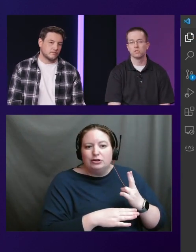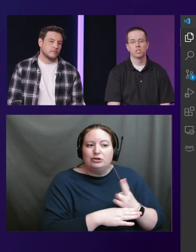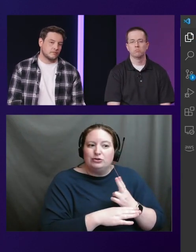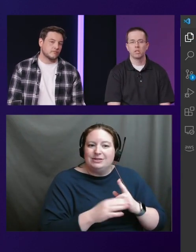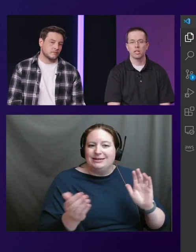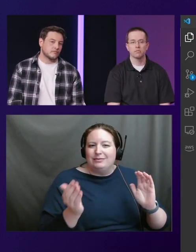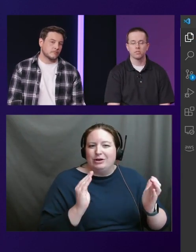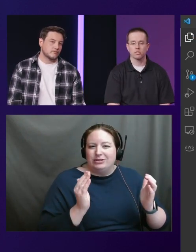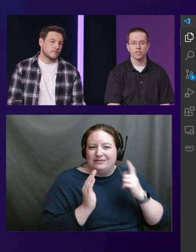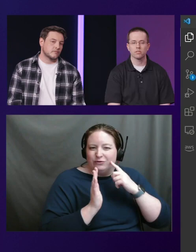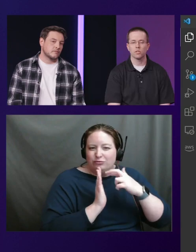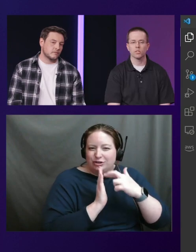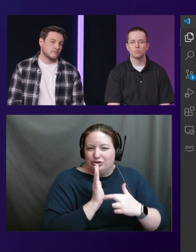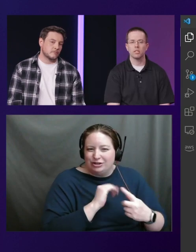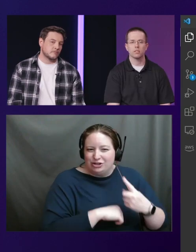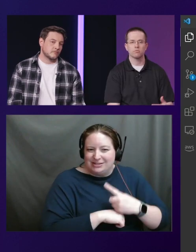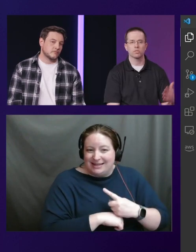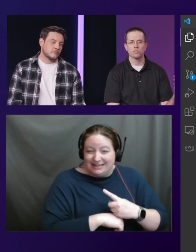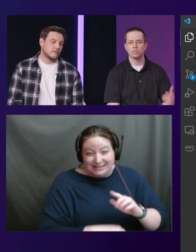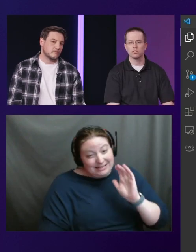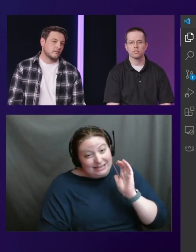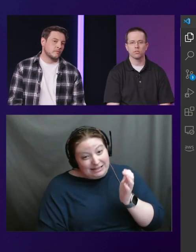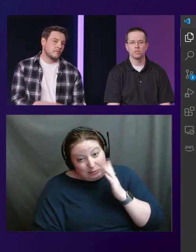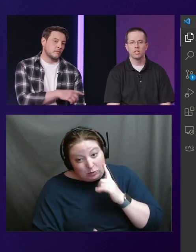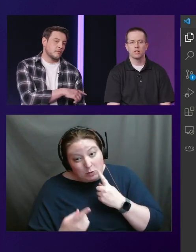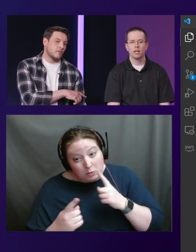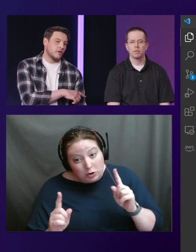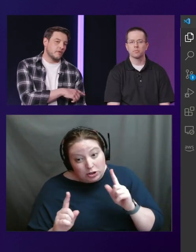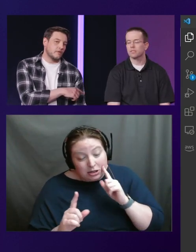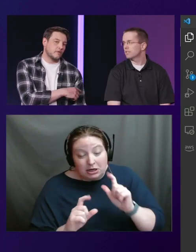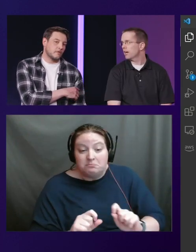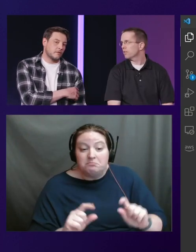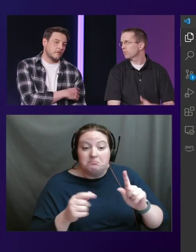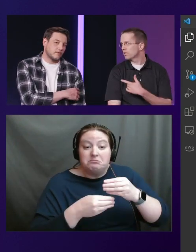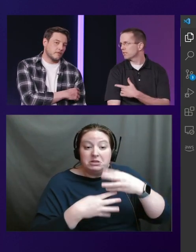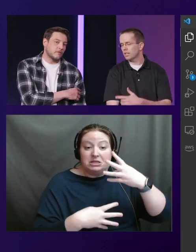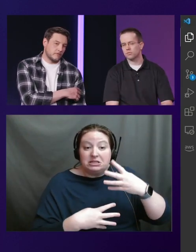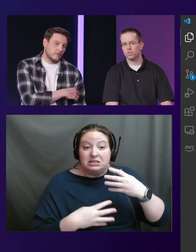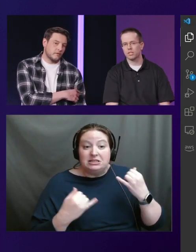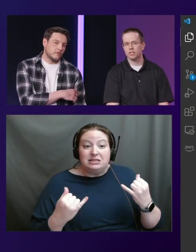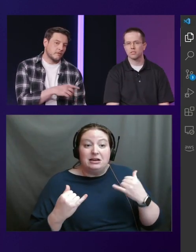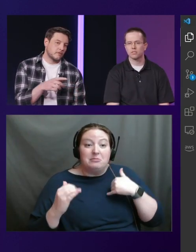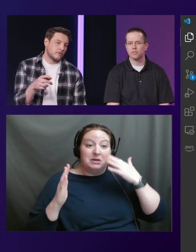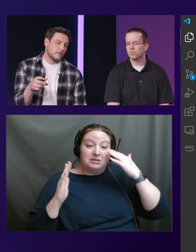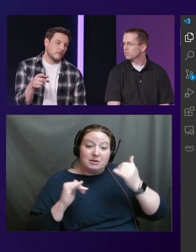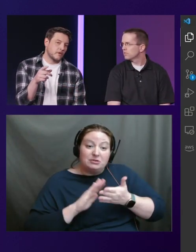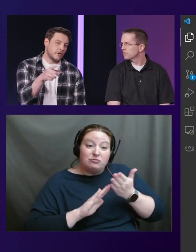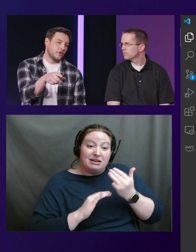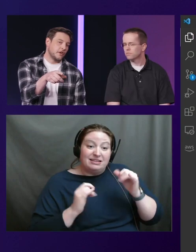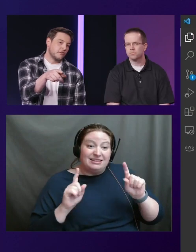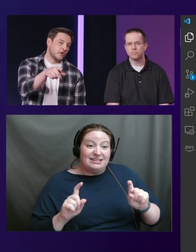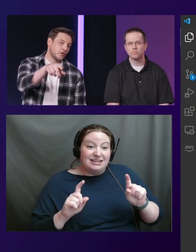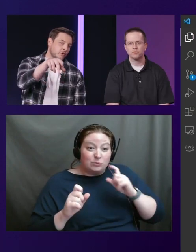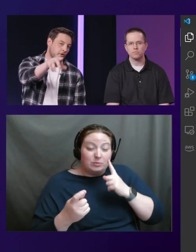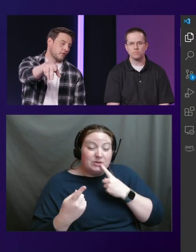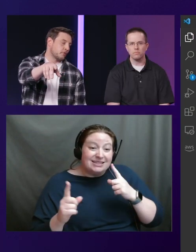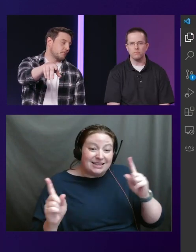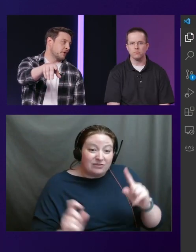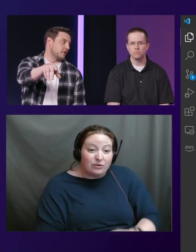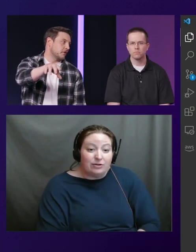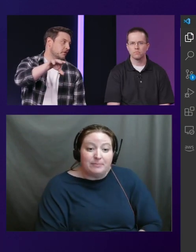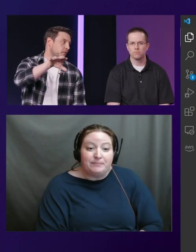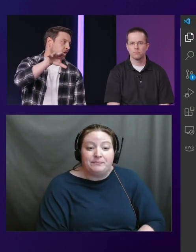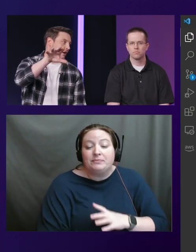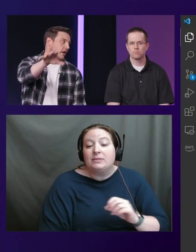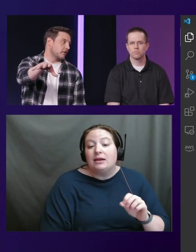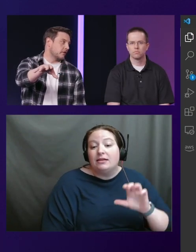So again, this looks like it's going to work to me and returns the list. So I'm expecting now that running this test, we're going to get a successful. And you can even go into the Code Whisperer